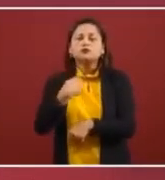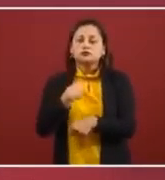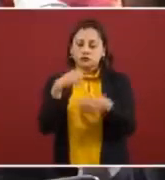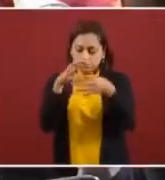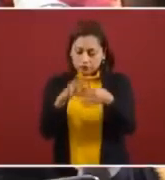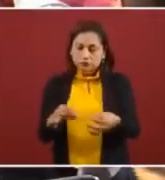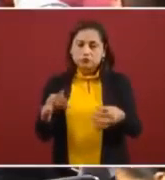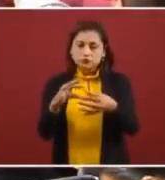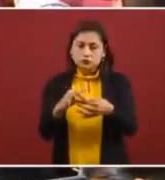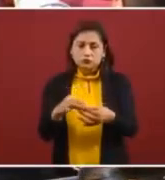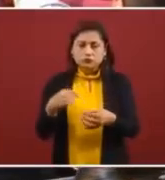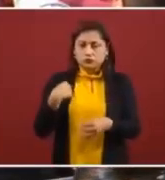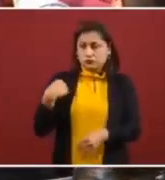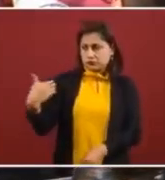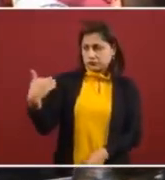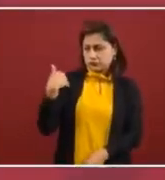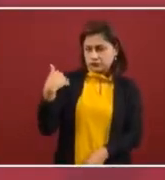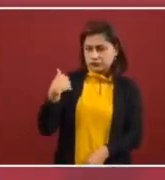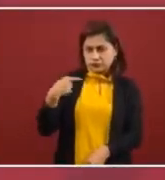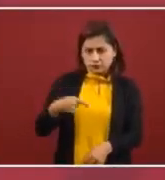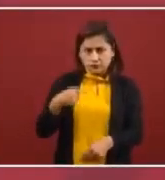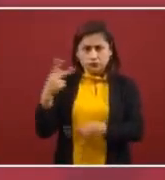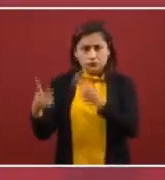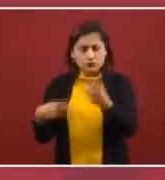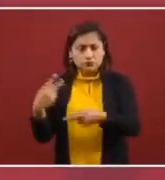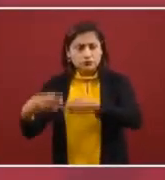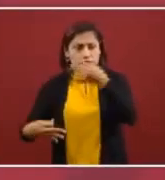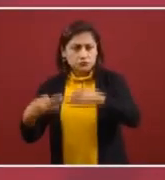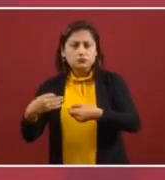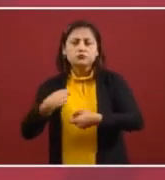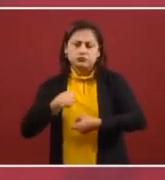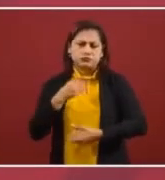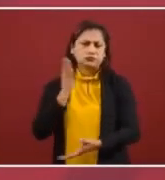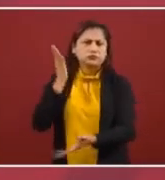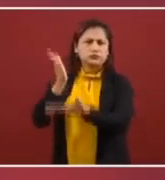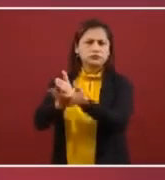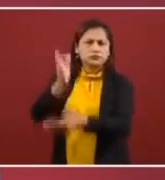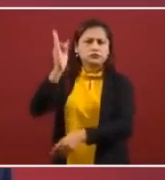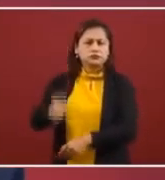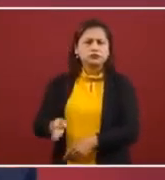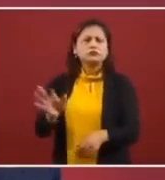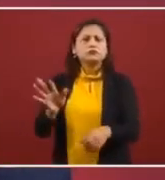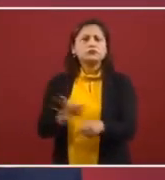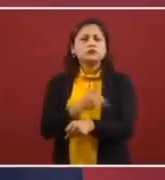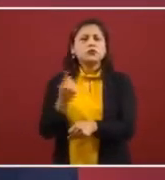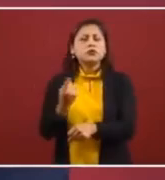this. And I'm disposed